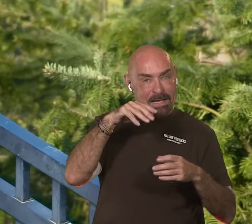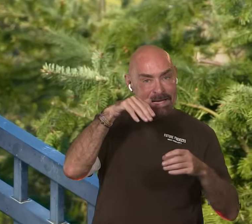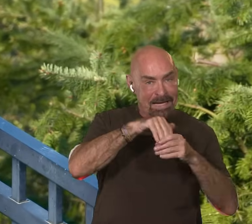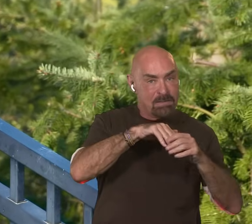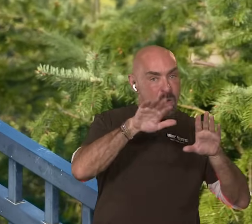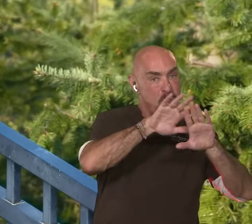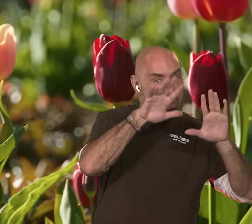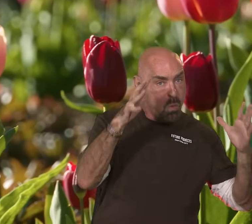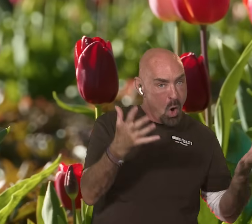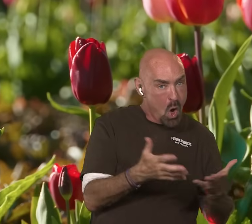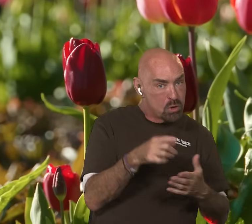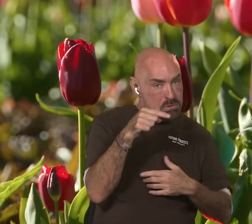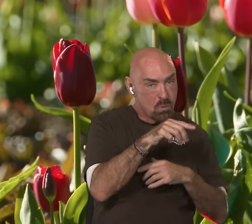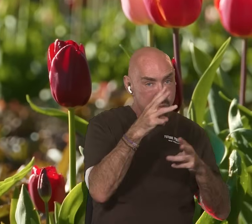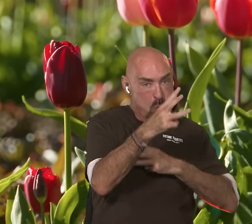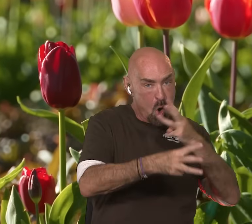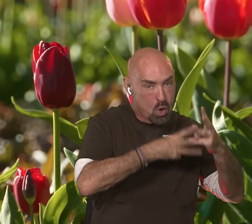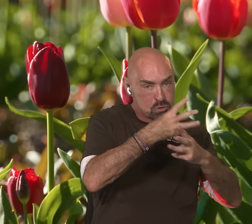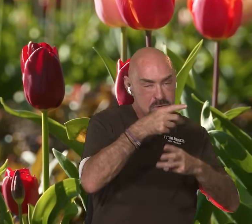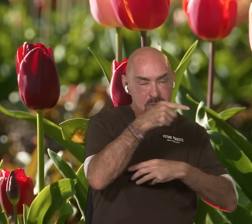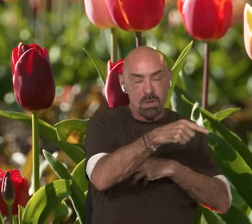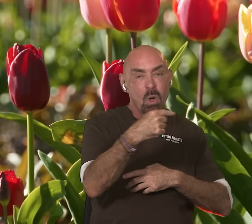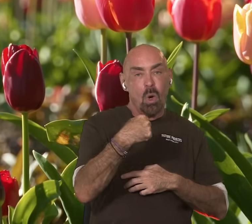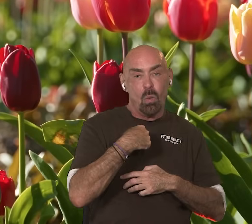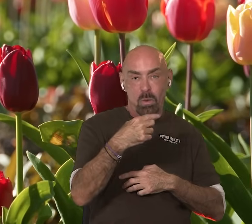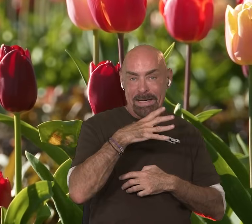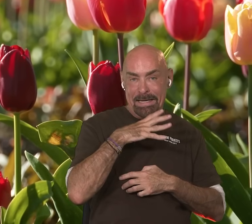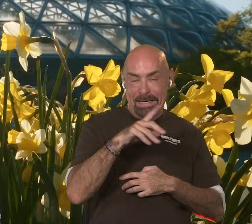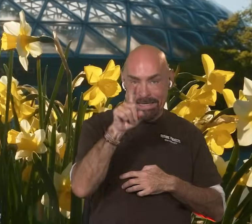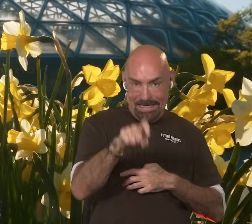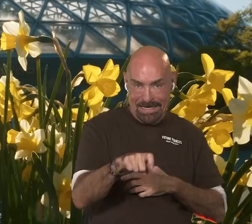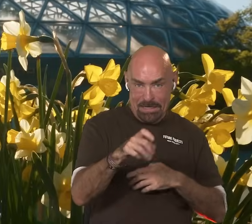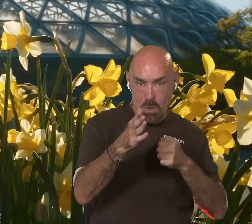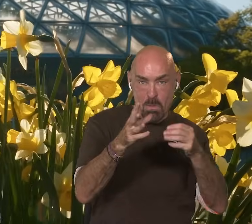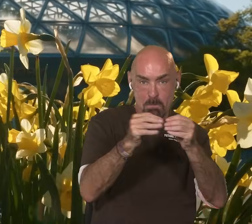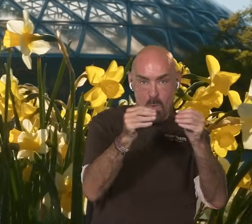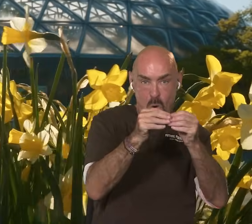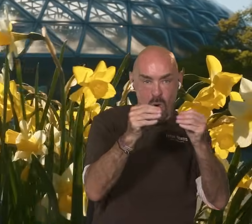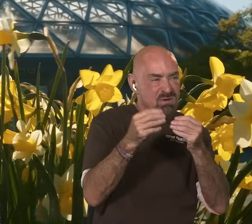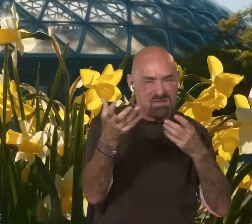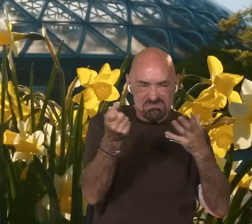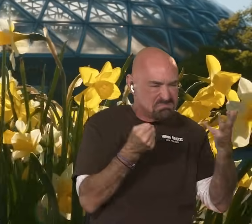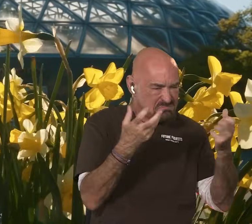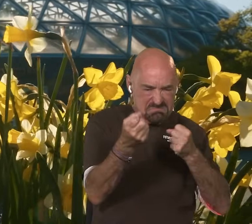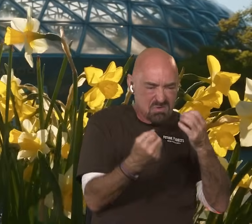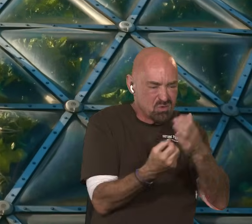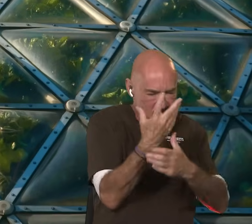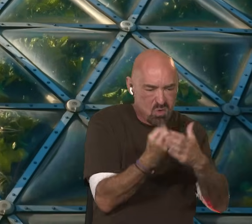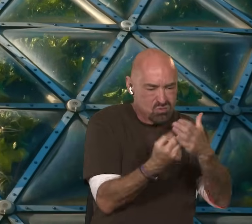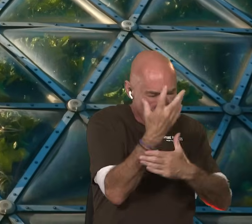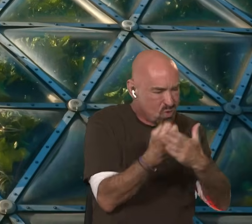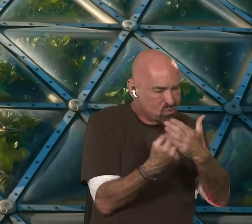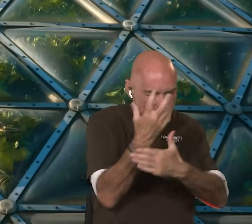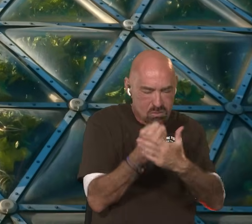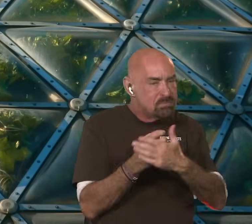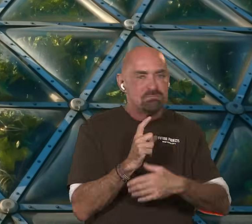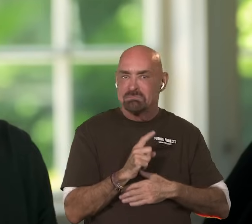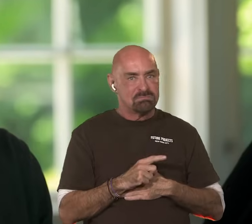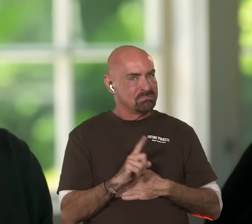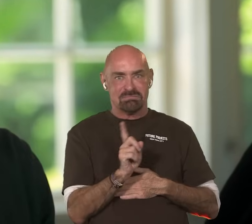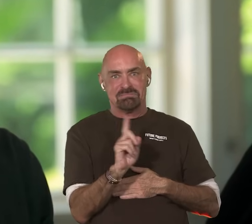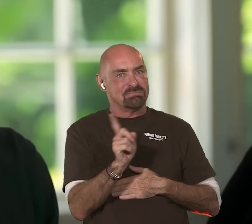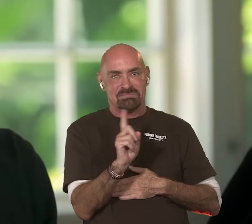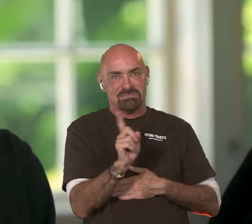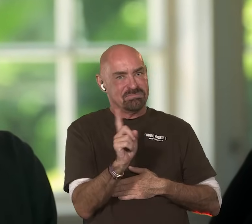world around us, where it's like, oh, well, when we need more resources, we can just keep extracting, we can just keep growing and growing and growing. It's